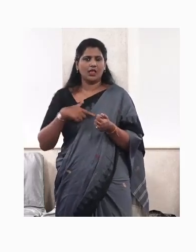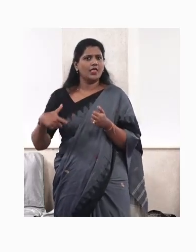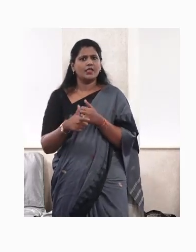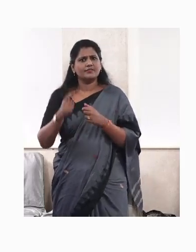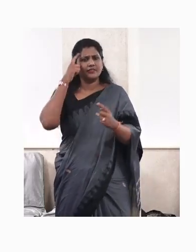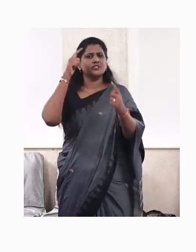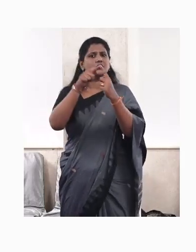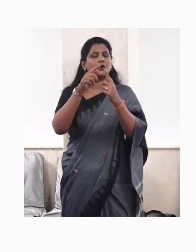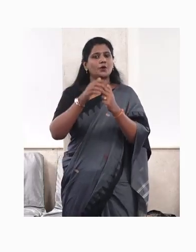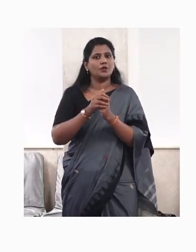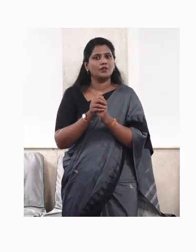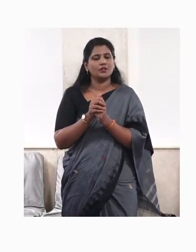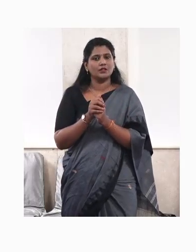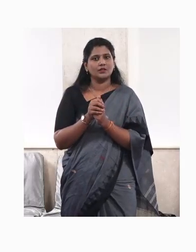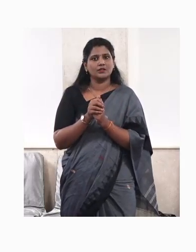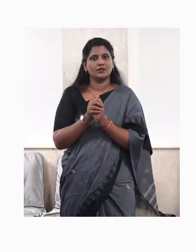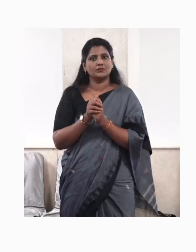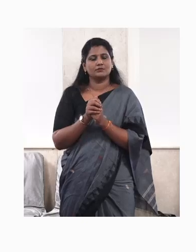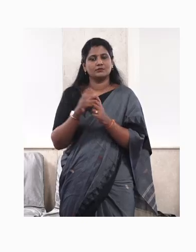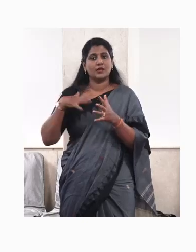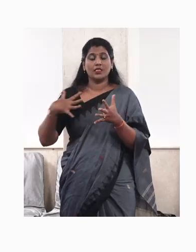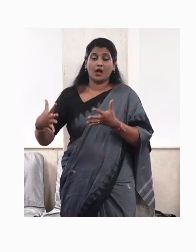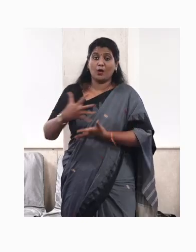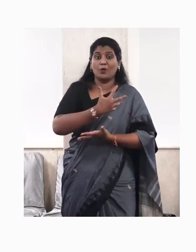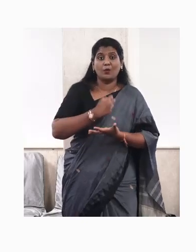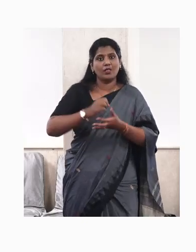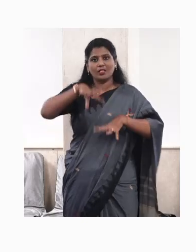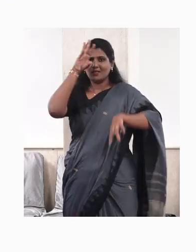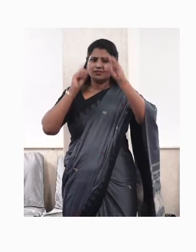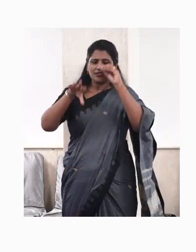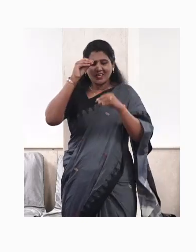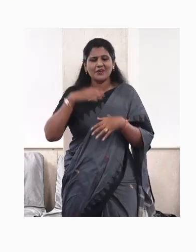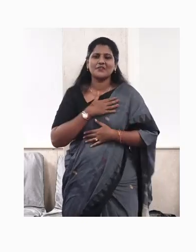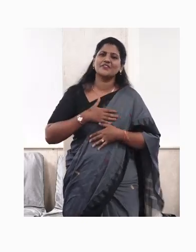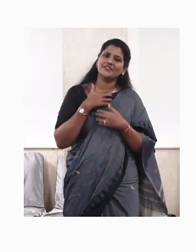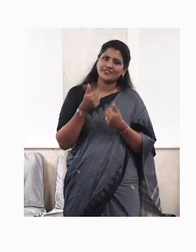fishbowl, those kind of things. The whole learning was also fun, and the